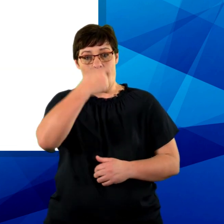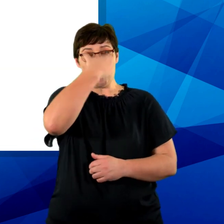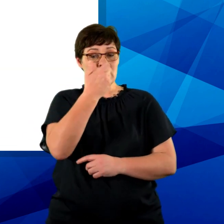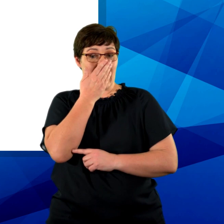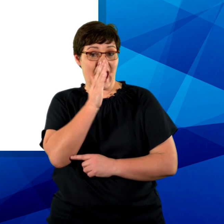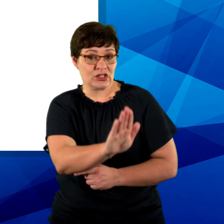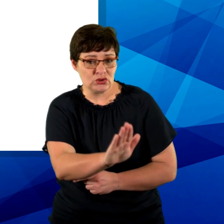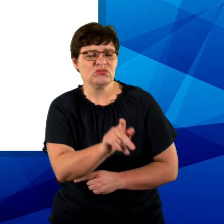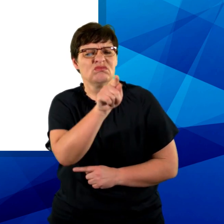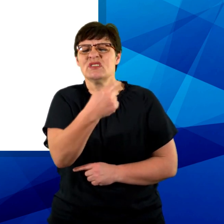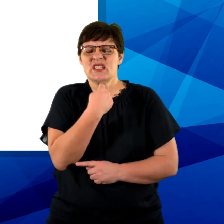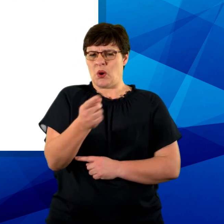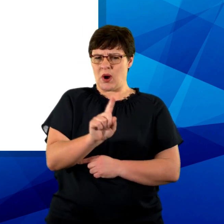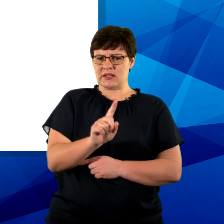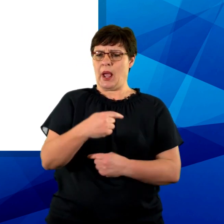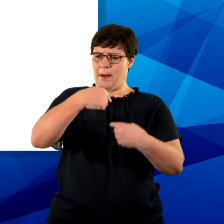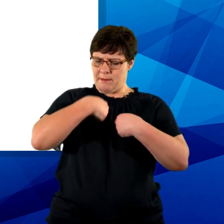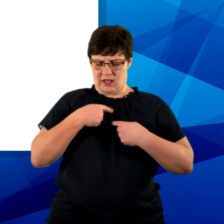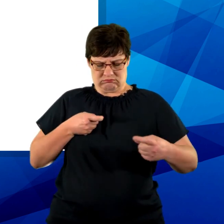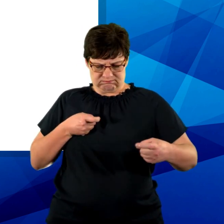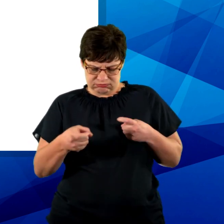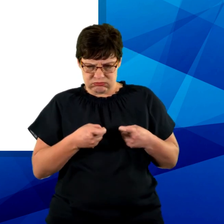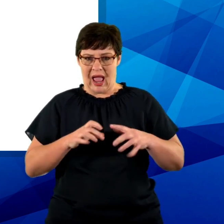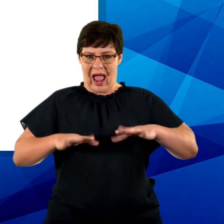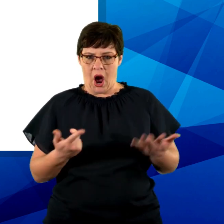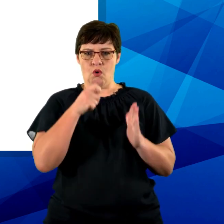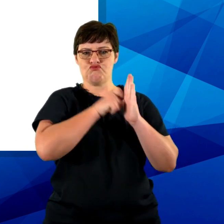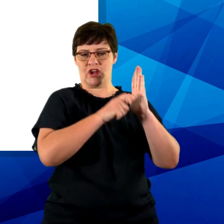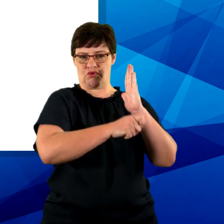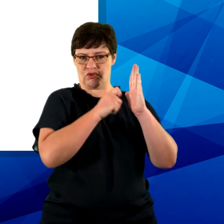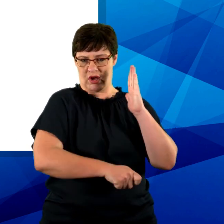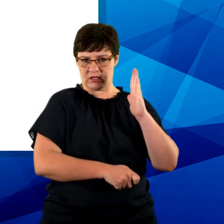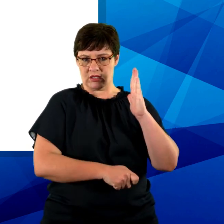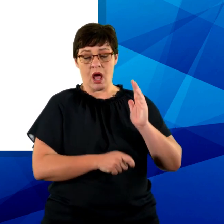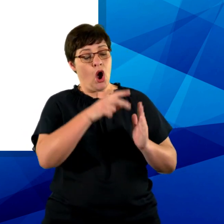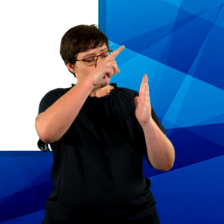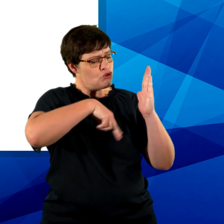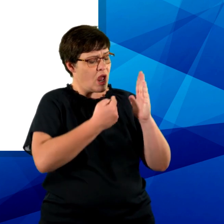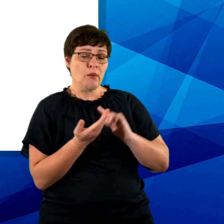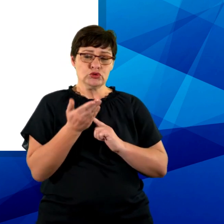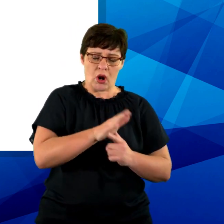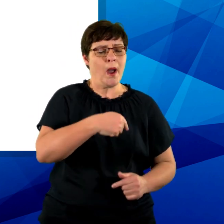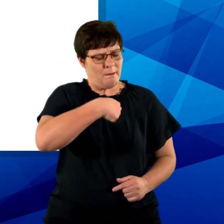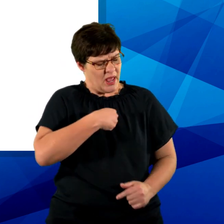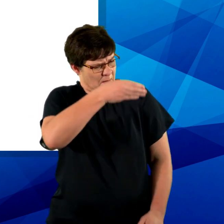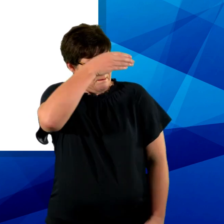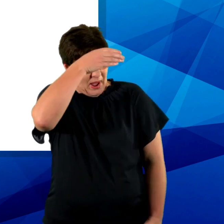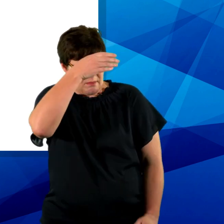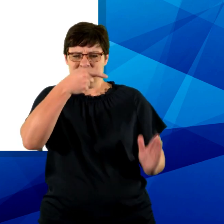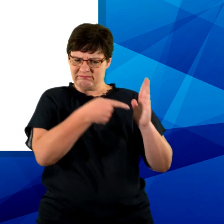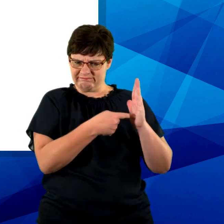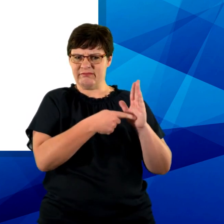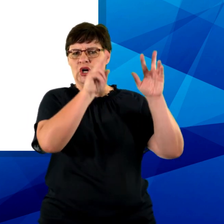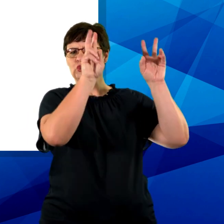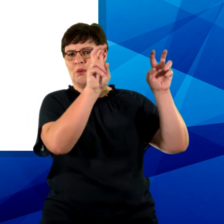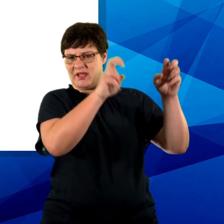Personal stance refers to the way in which you take charge when you write. You have to show your reader that you know what you're talking about.